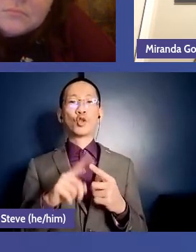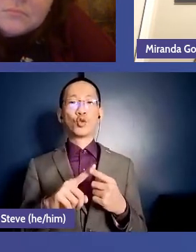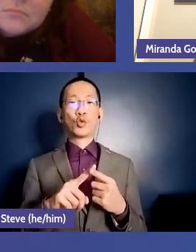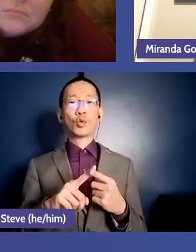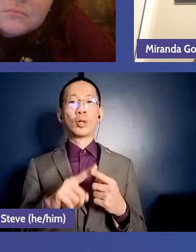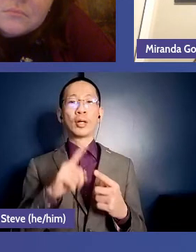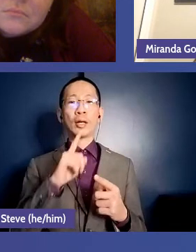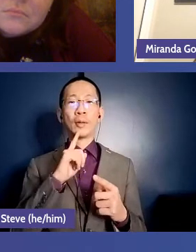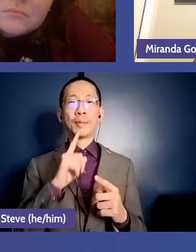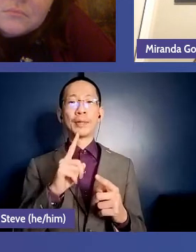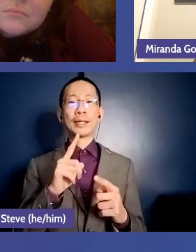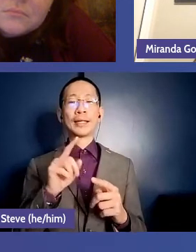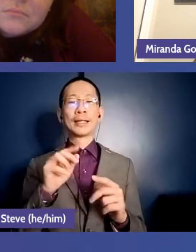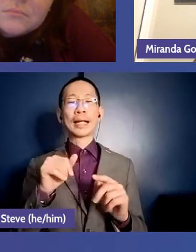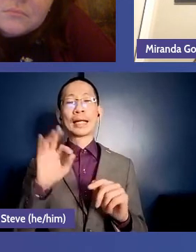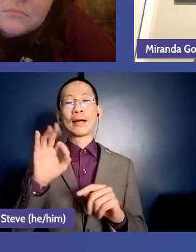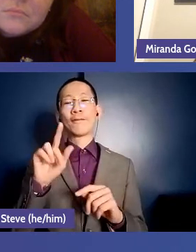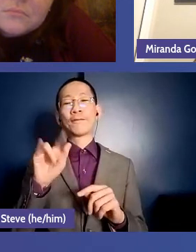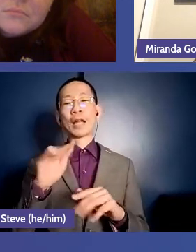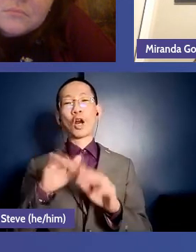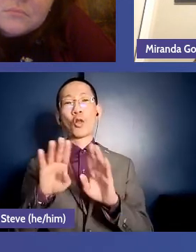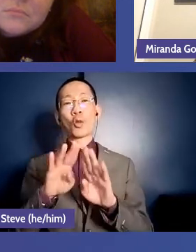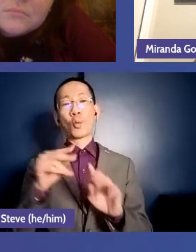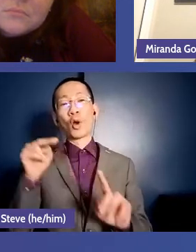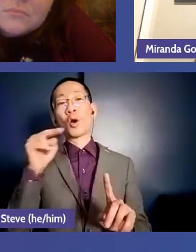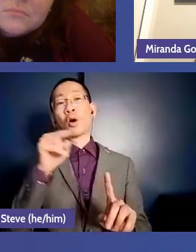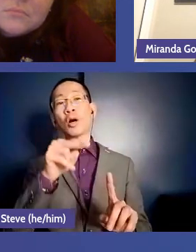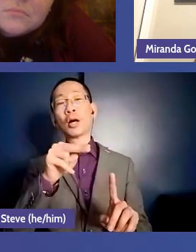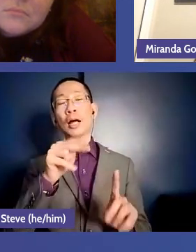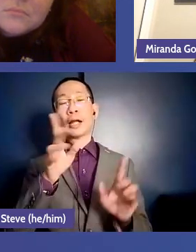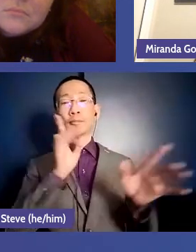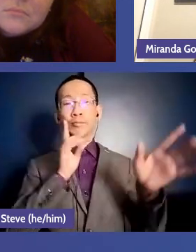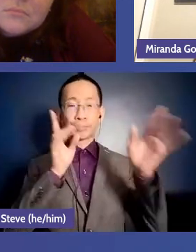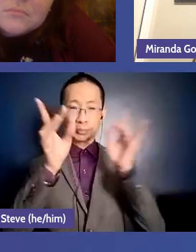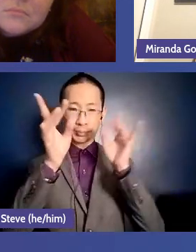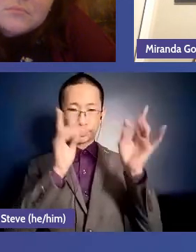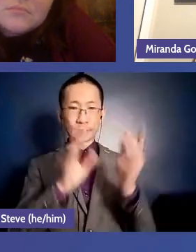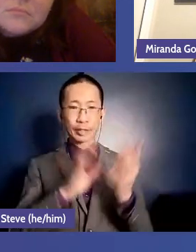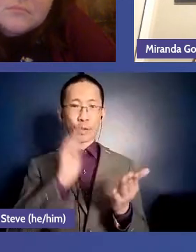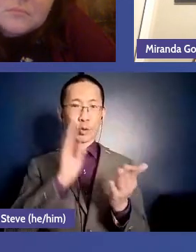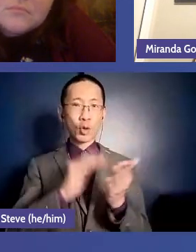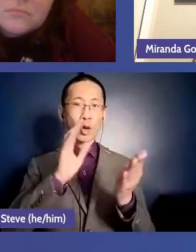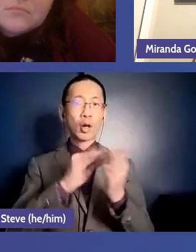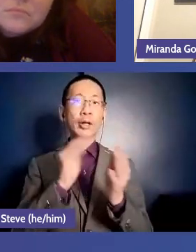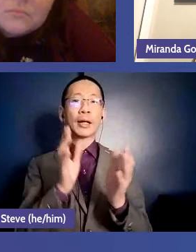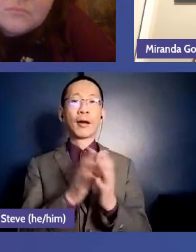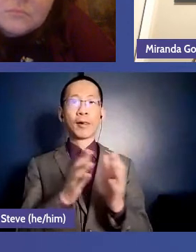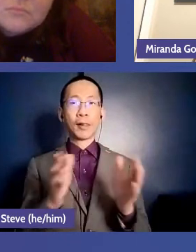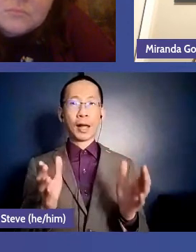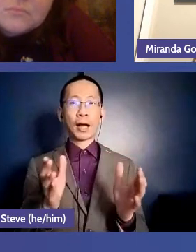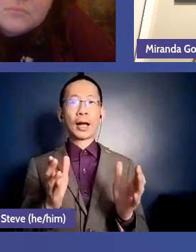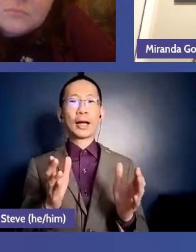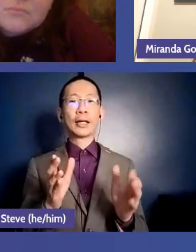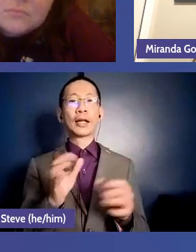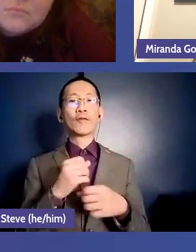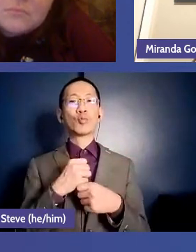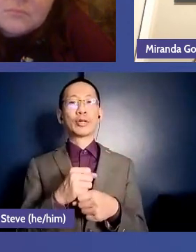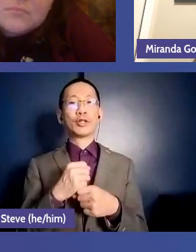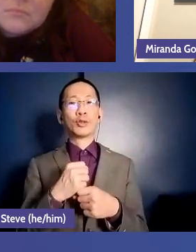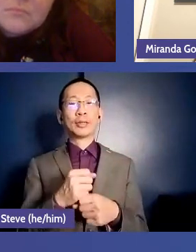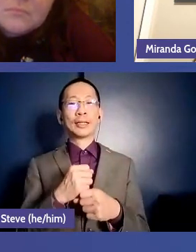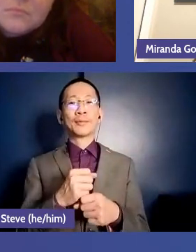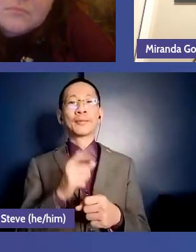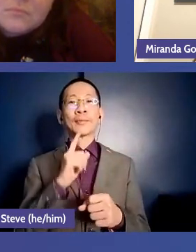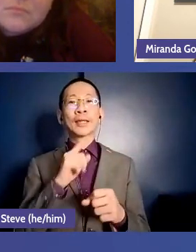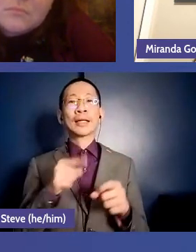a fly in the wall and to be a sponge and just absorb. I think a lot of producing is